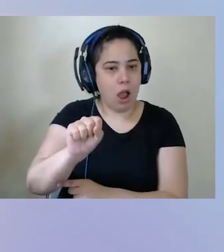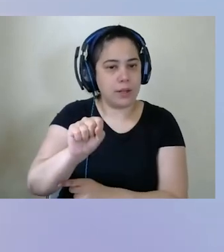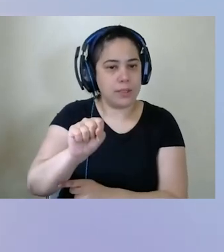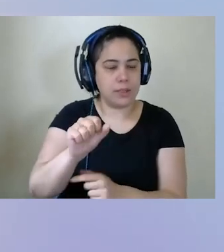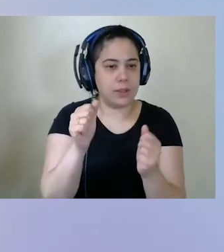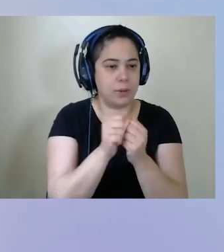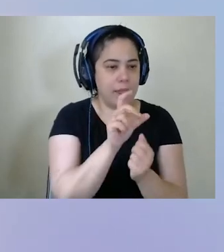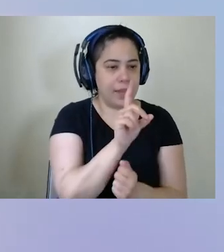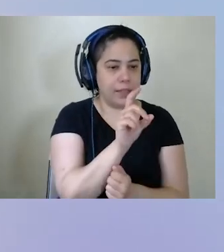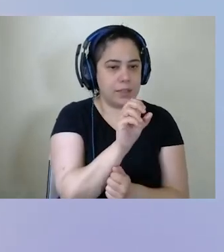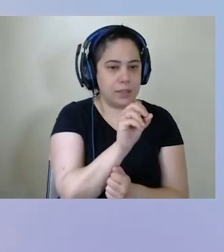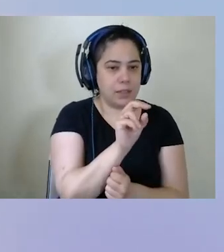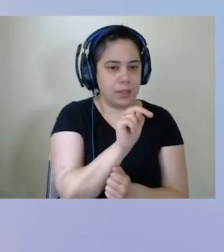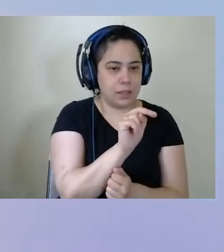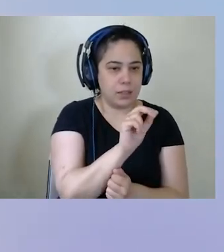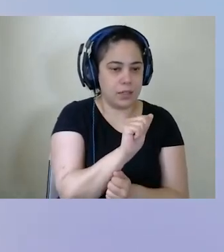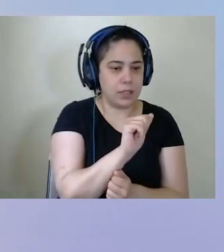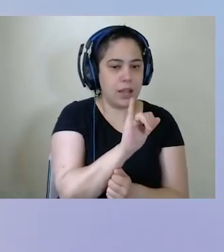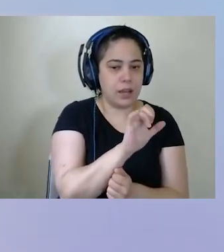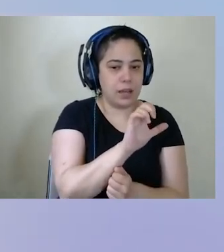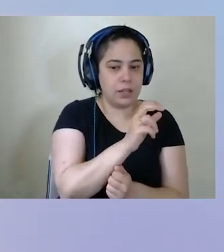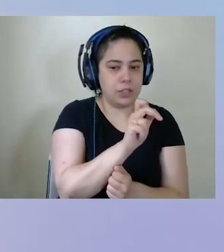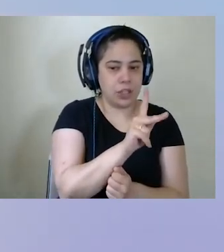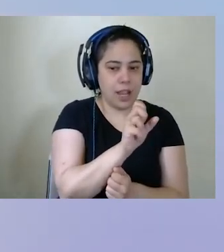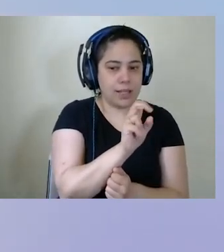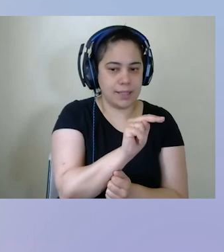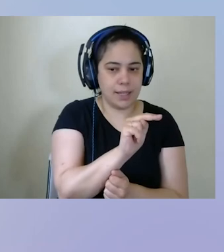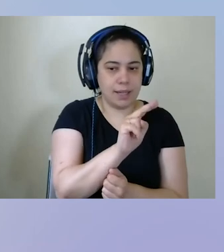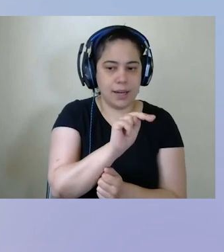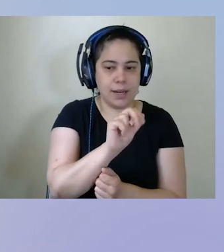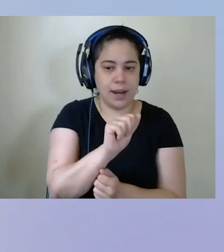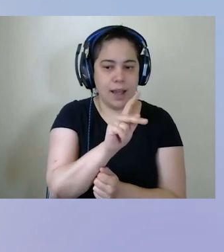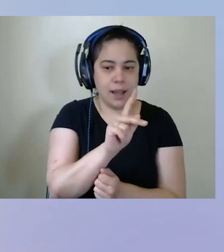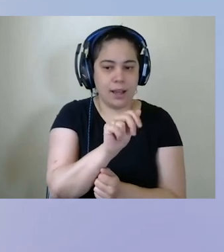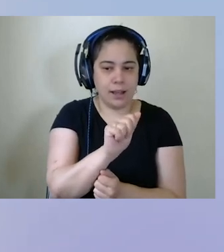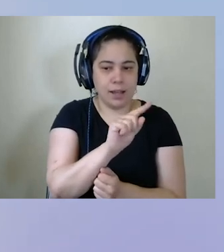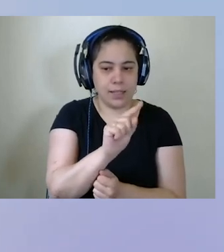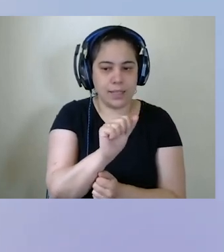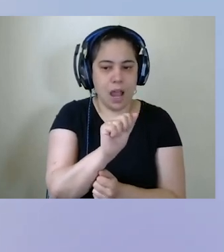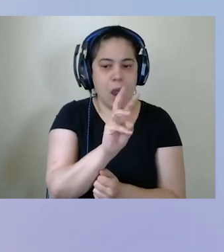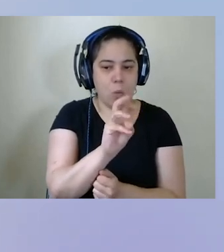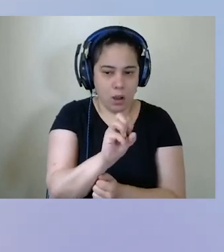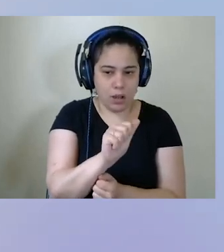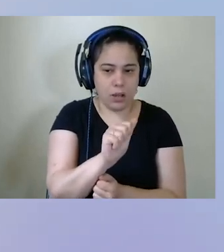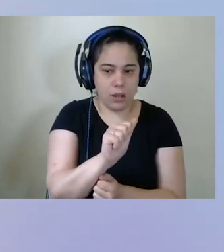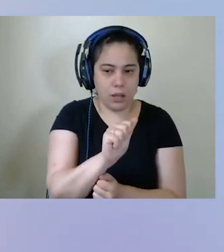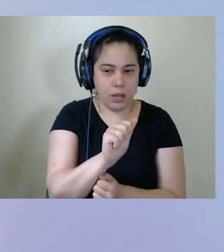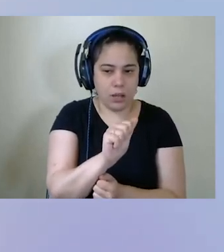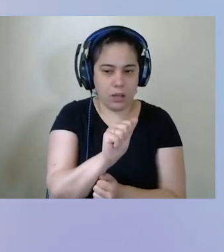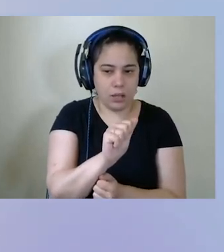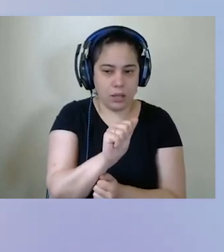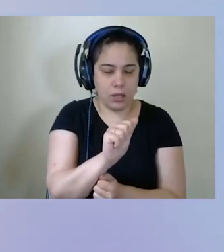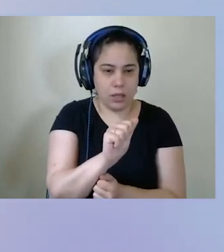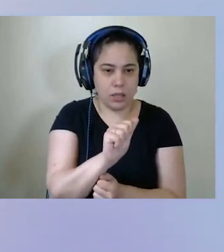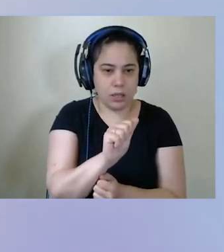Donna Jackson Nakasawa, who's talking about the impact of stress